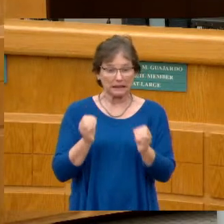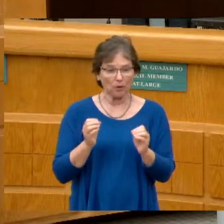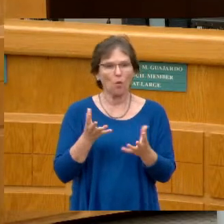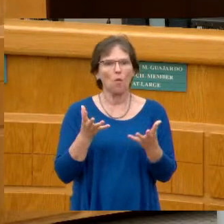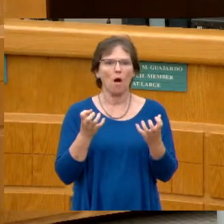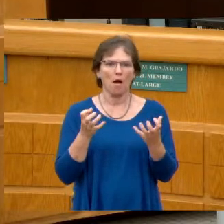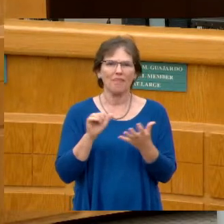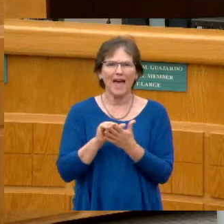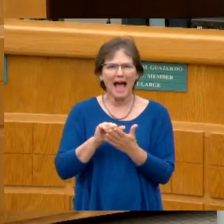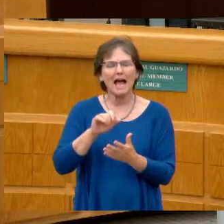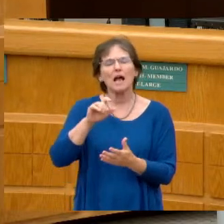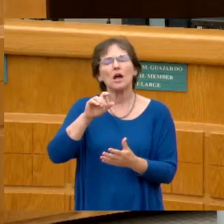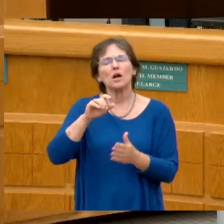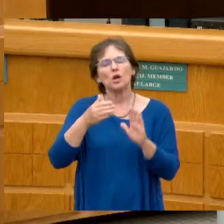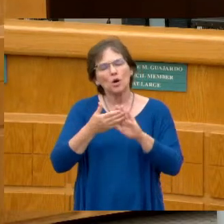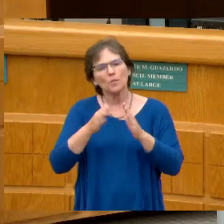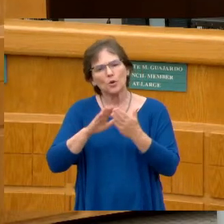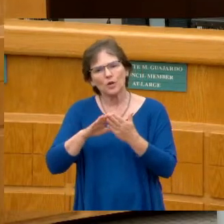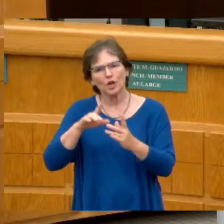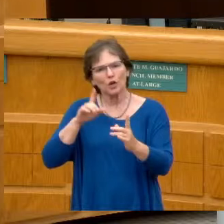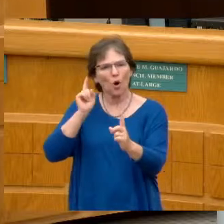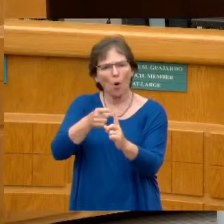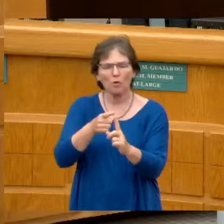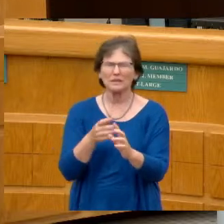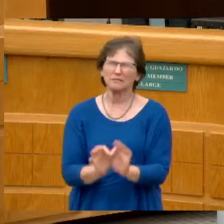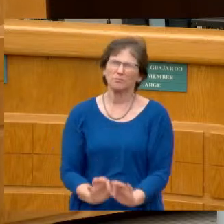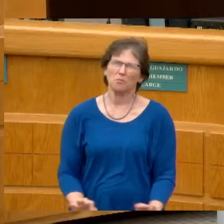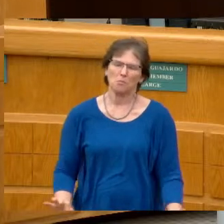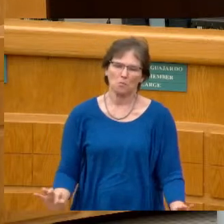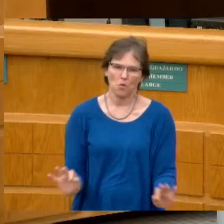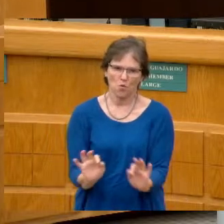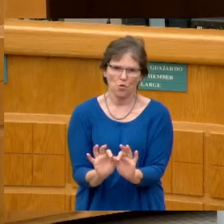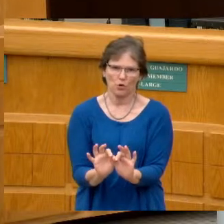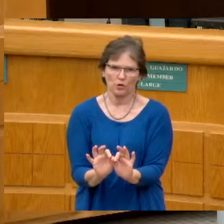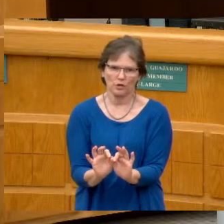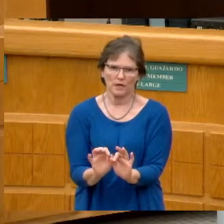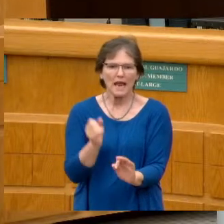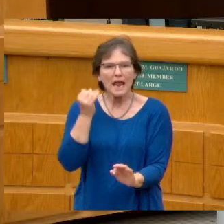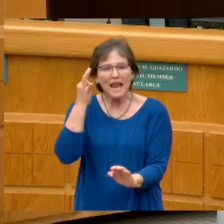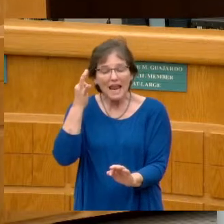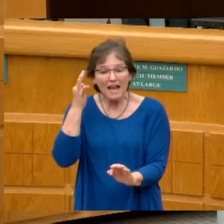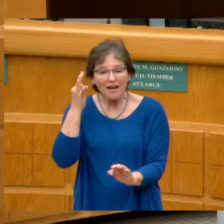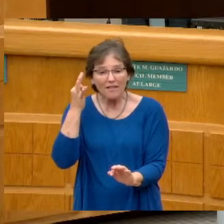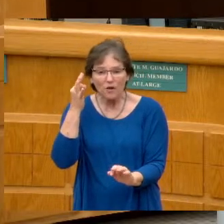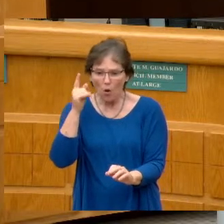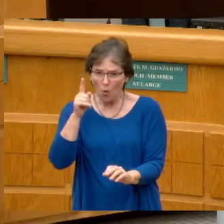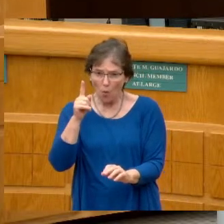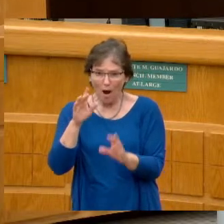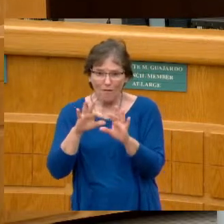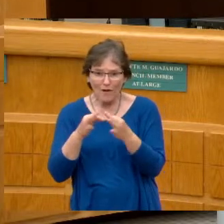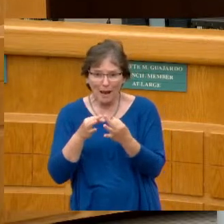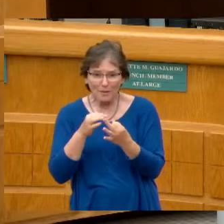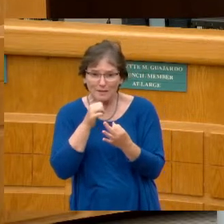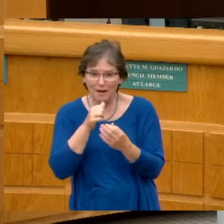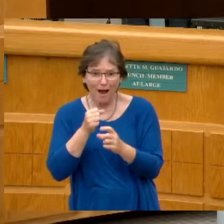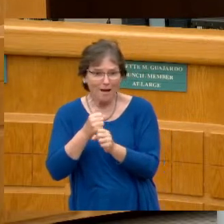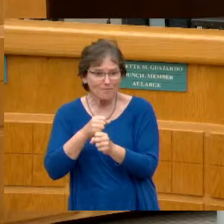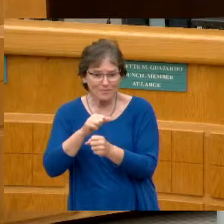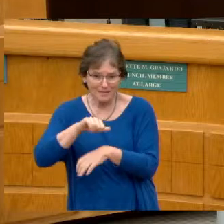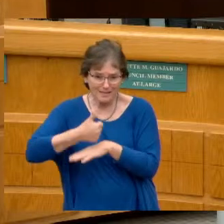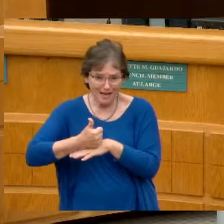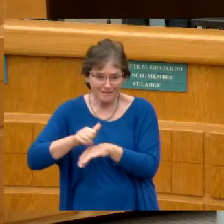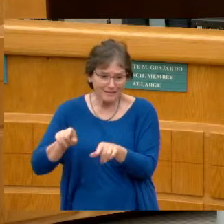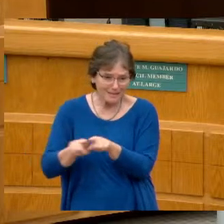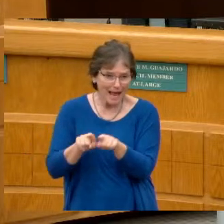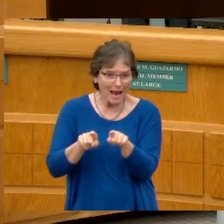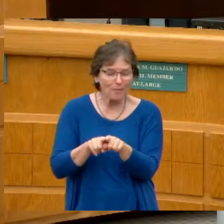until we have a vaccine in place. We all must have the same goal: 0 positive